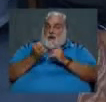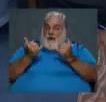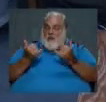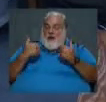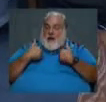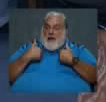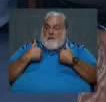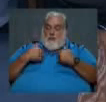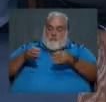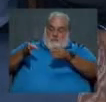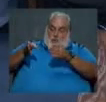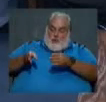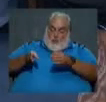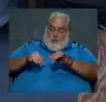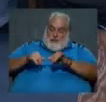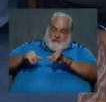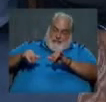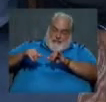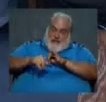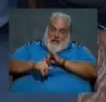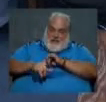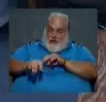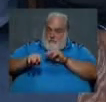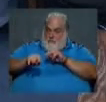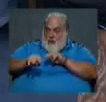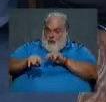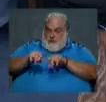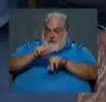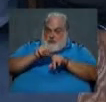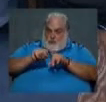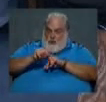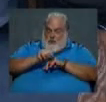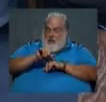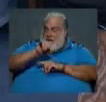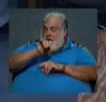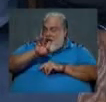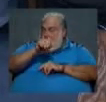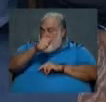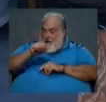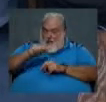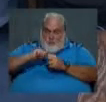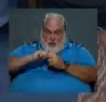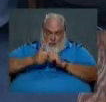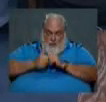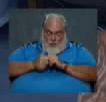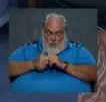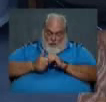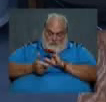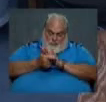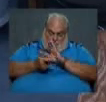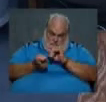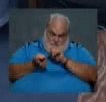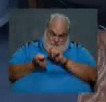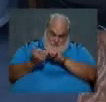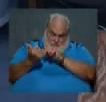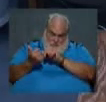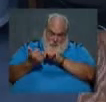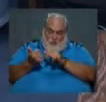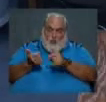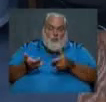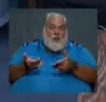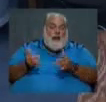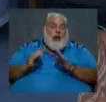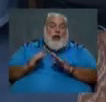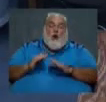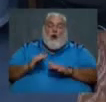that monitors the situation, and if there are issues, we don't allow alcohol, we don't allow any